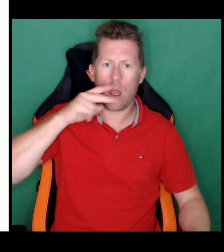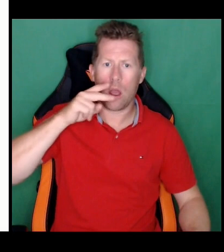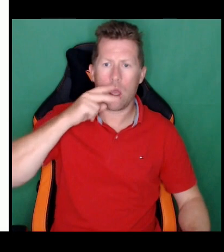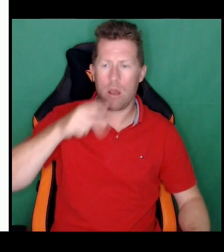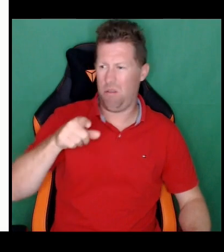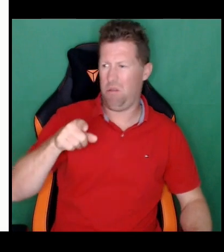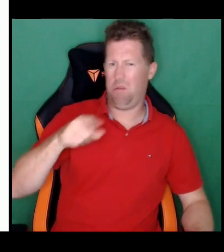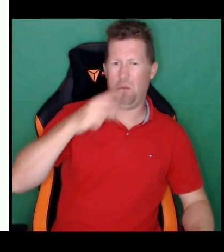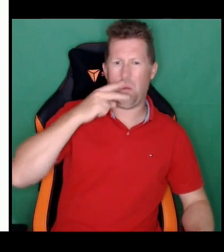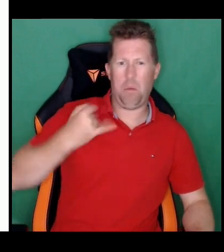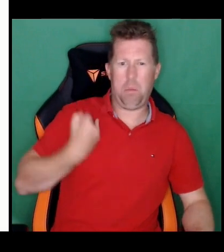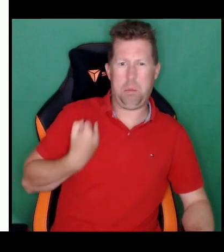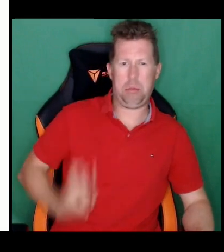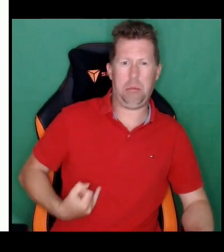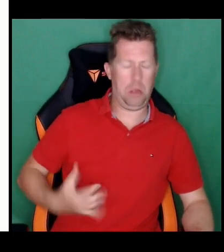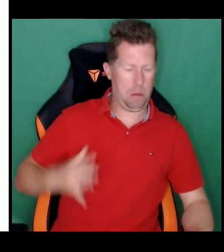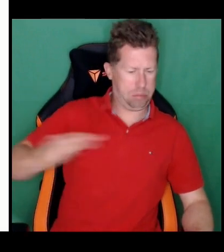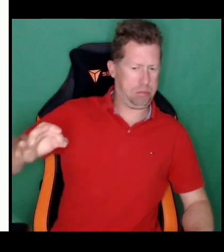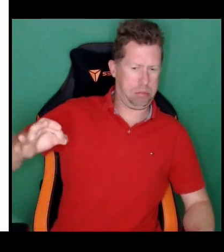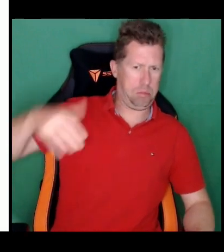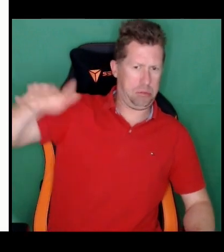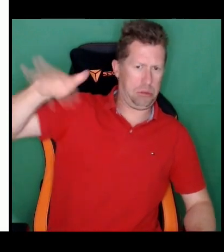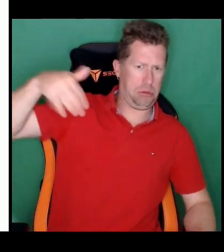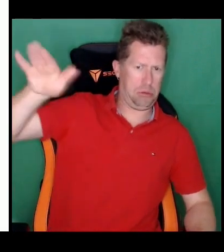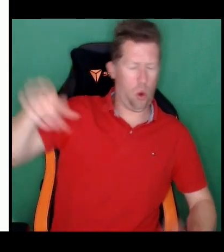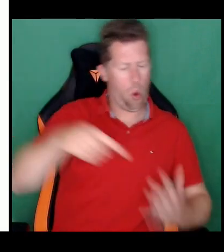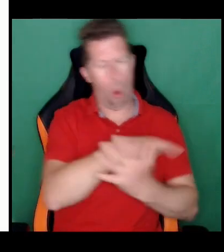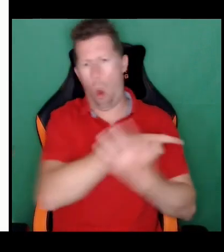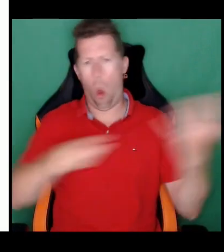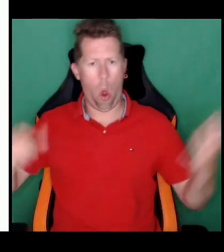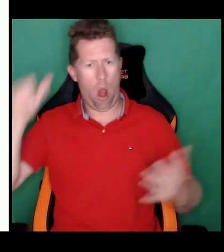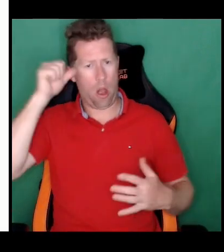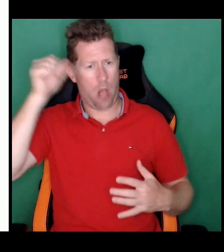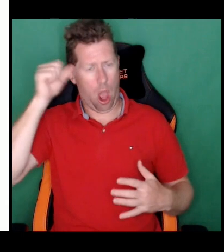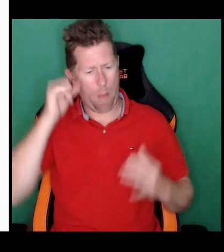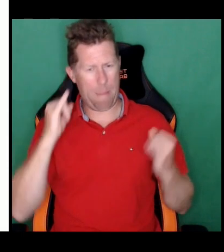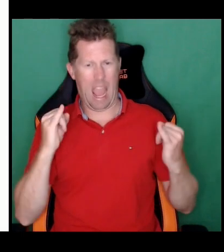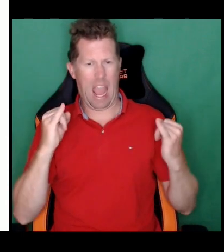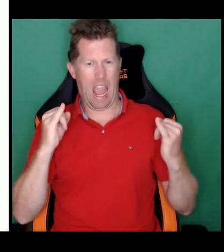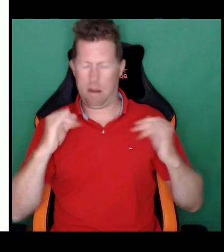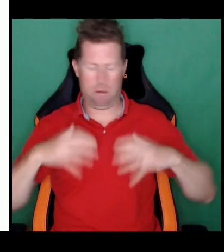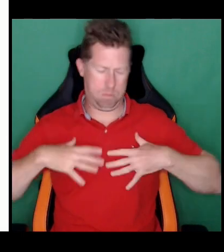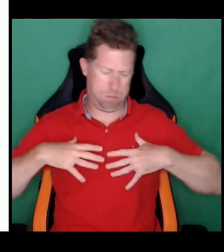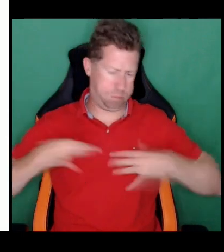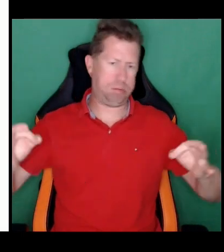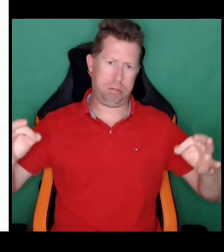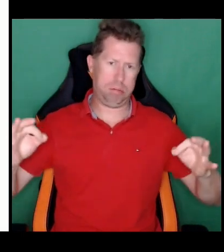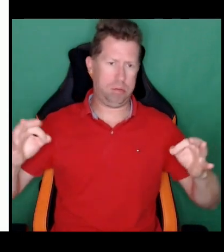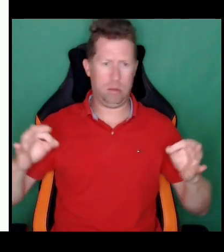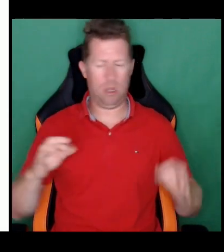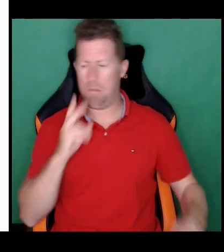saw that as something that they did not want to be doing. They know that it's bad for them and they don't challenge, they don't believe there's any